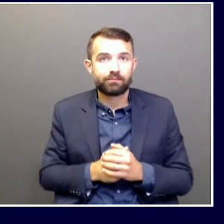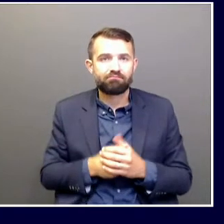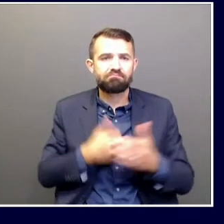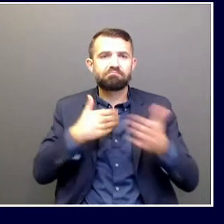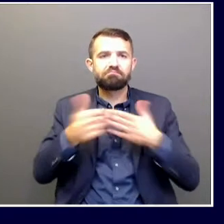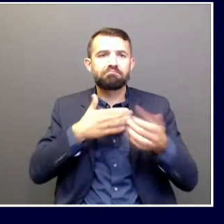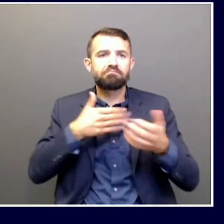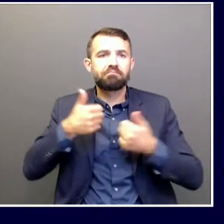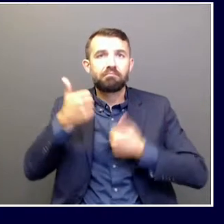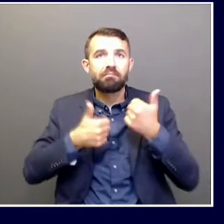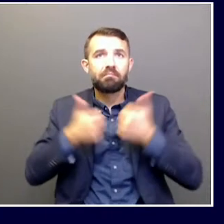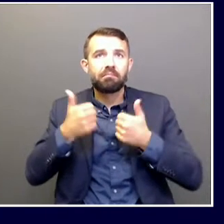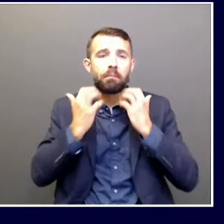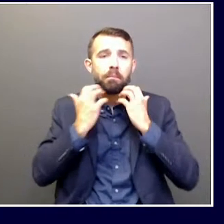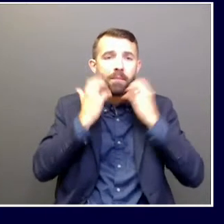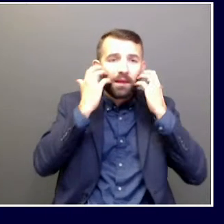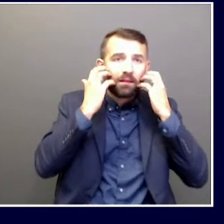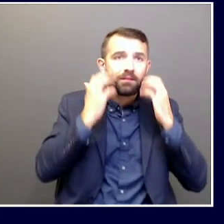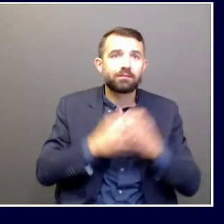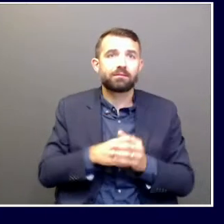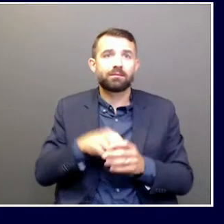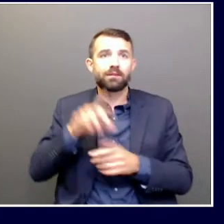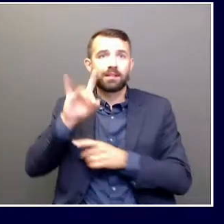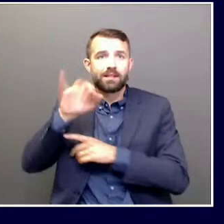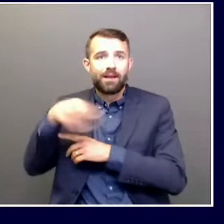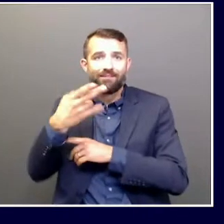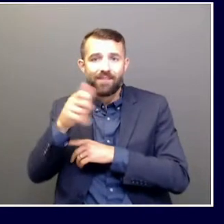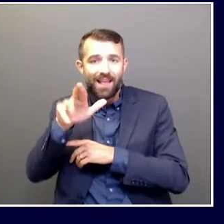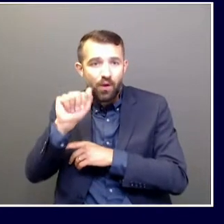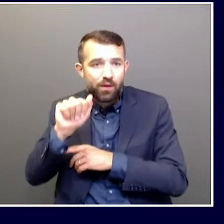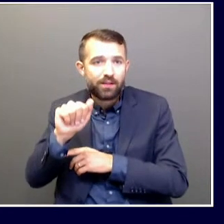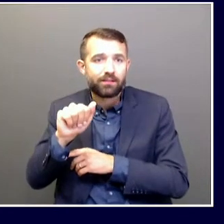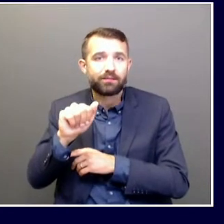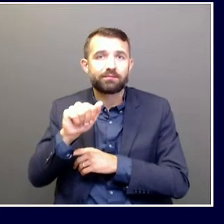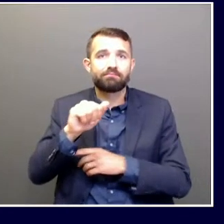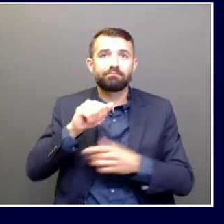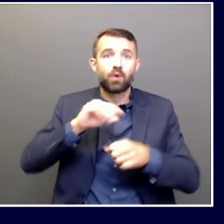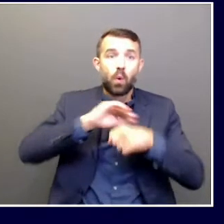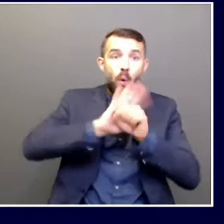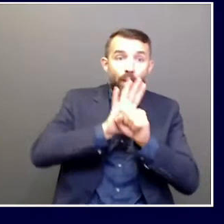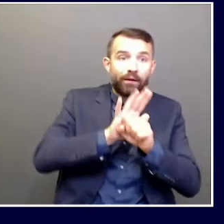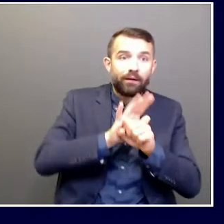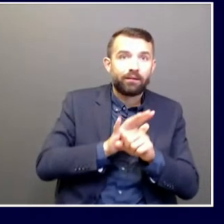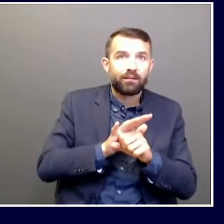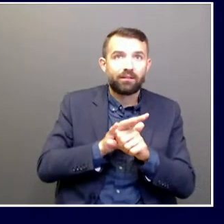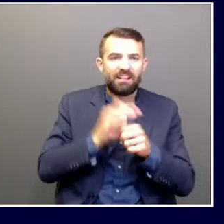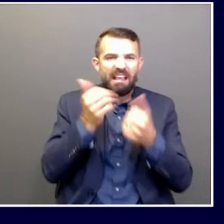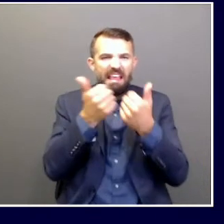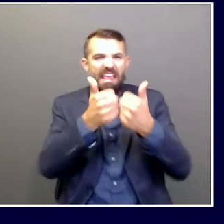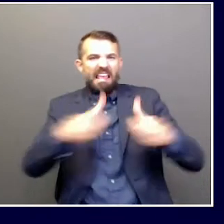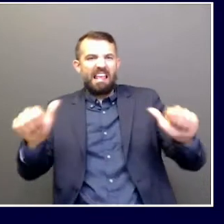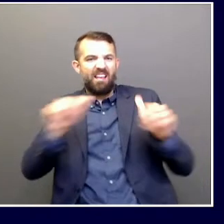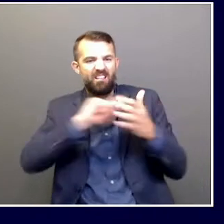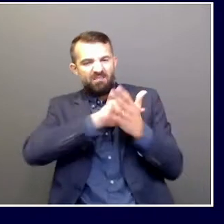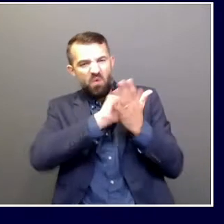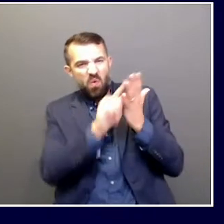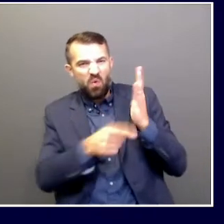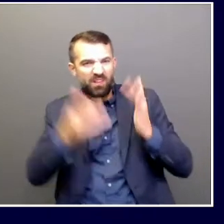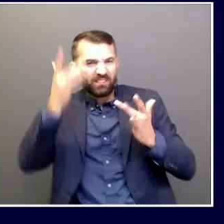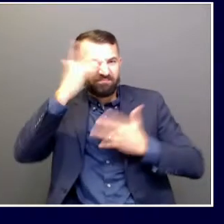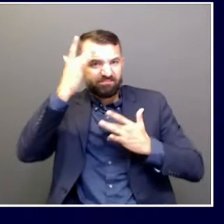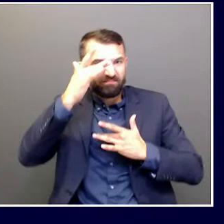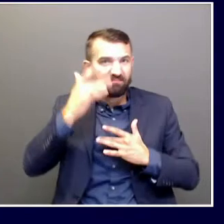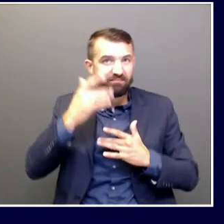or COVID-19, which is so highly transmissible. You would have that expectation. I have